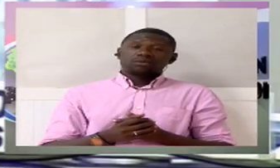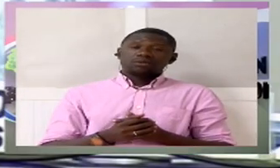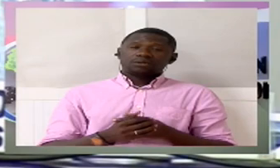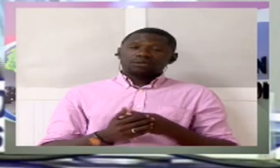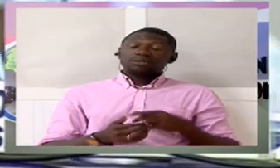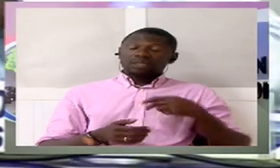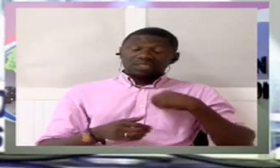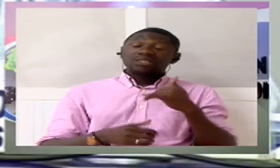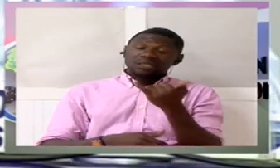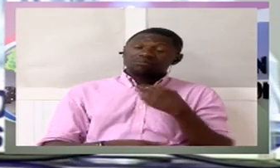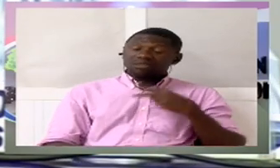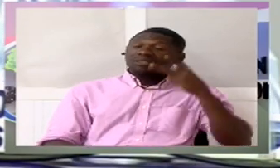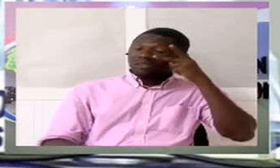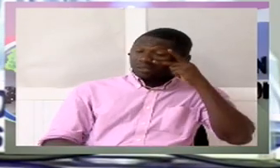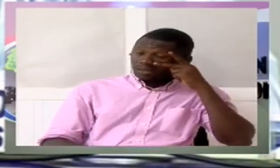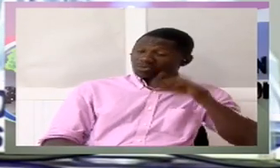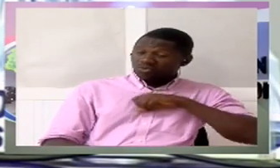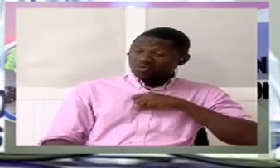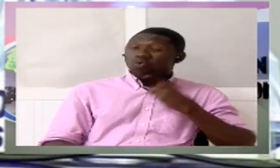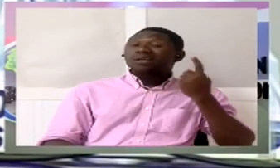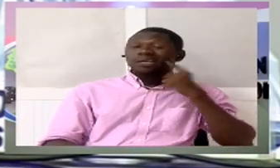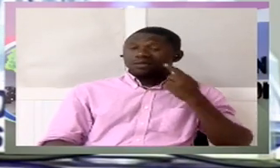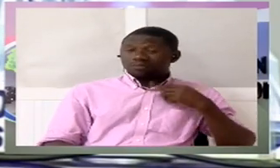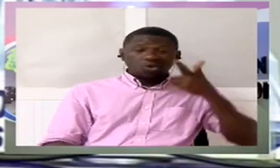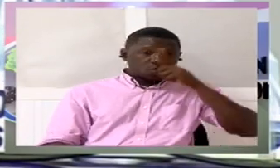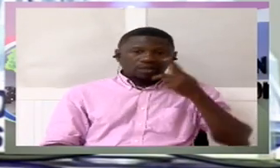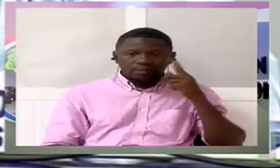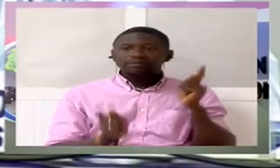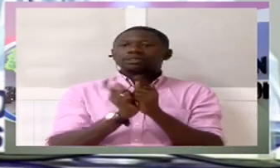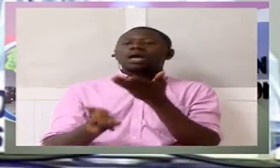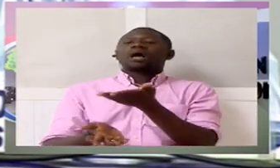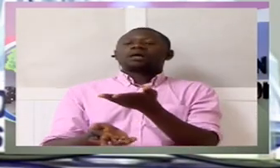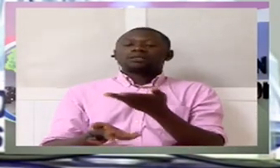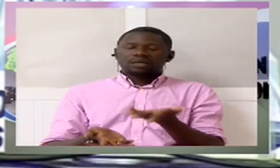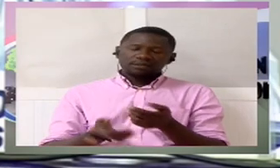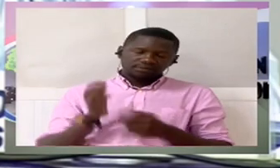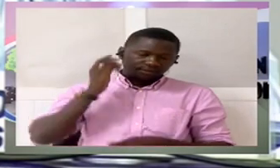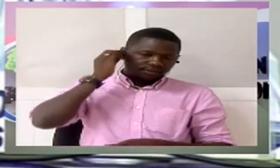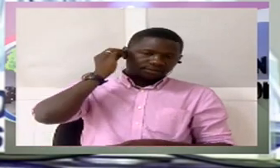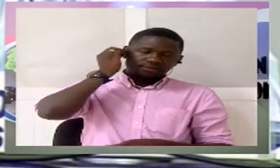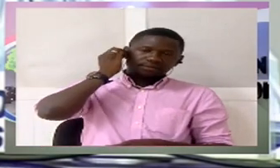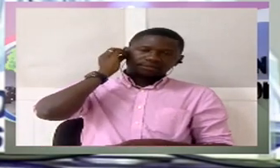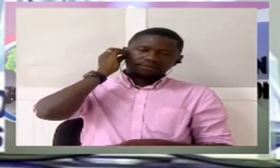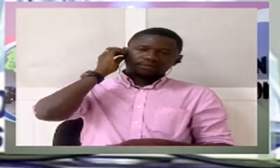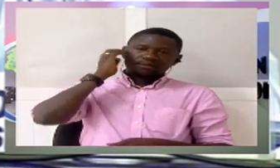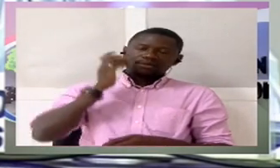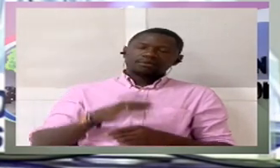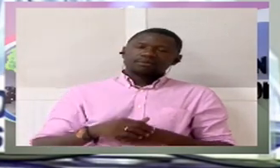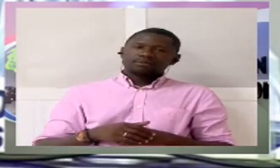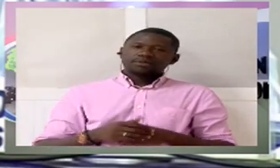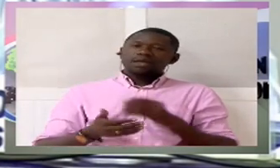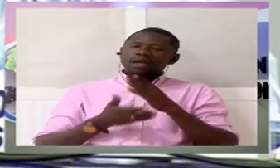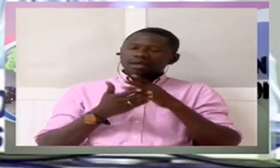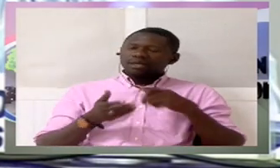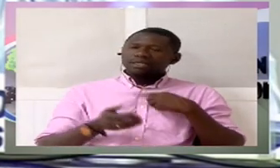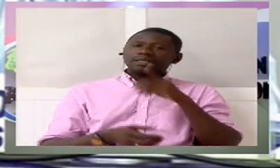Apart from David Koli, who else did you used to bribe among the senior officers at the prisons?